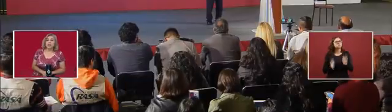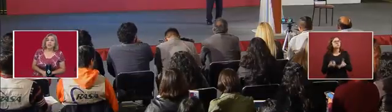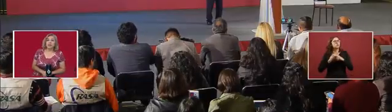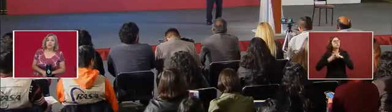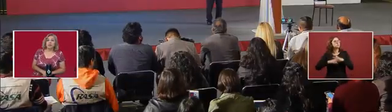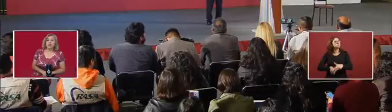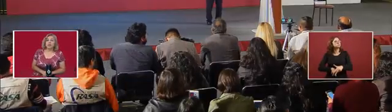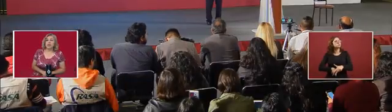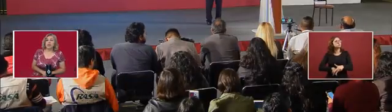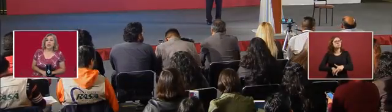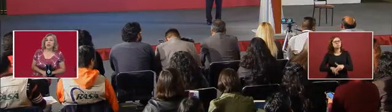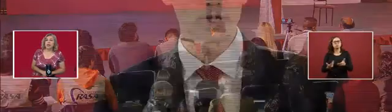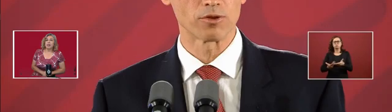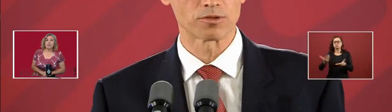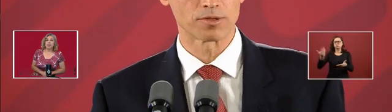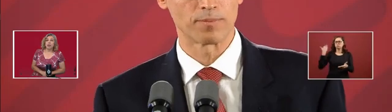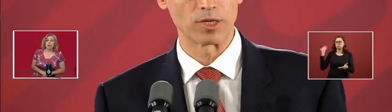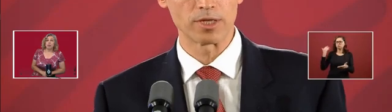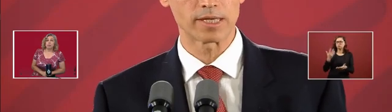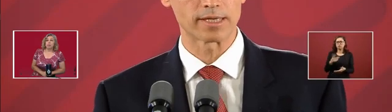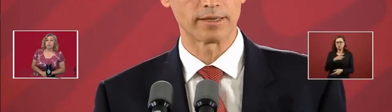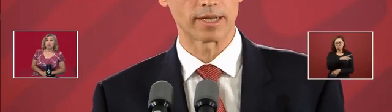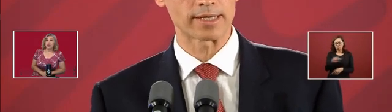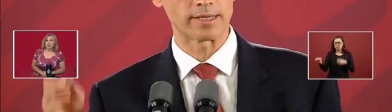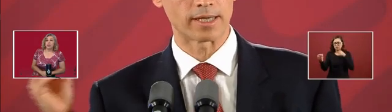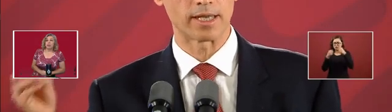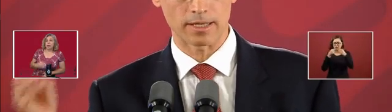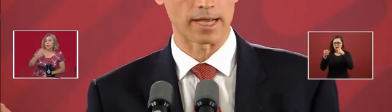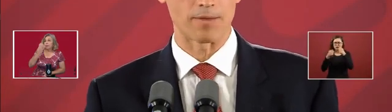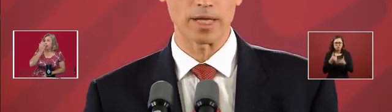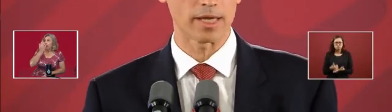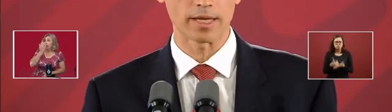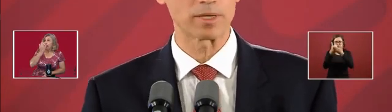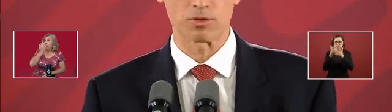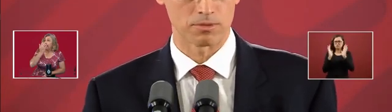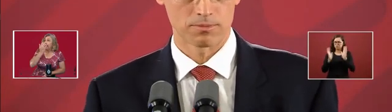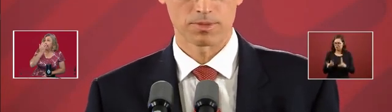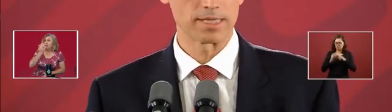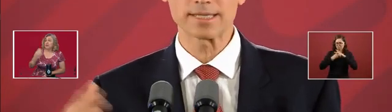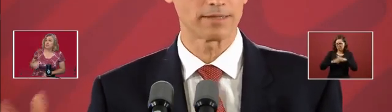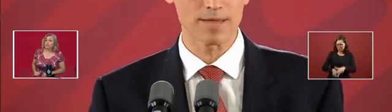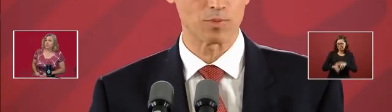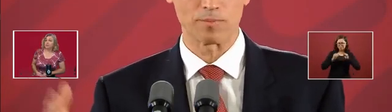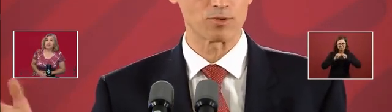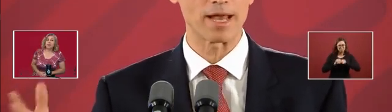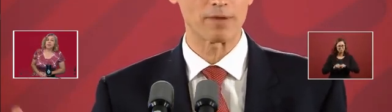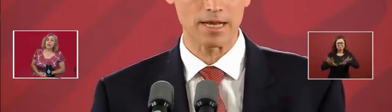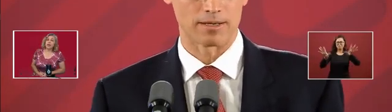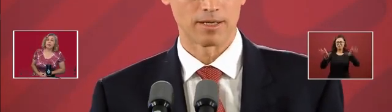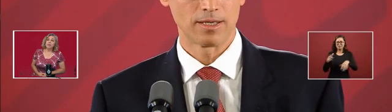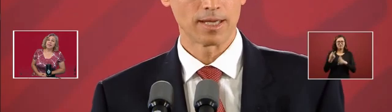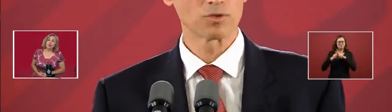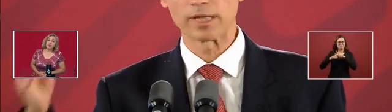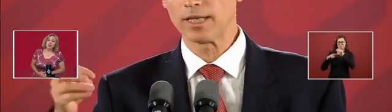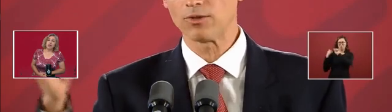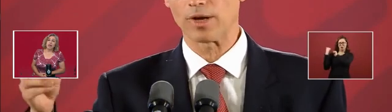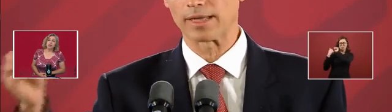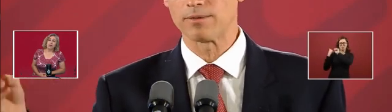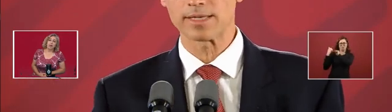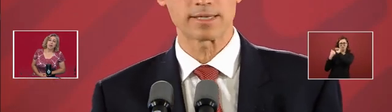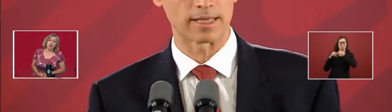días. Con respecto a la campaña de prevención, ¿qué se pretende? ¿Cuándo comenzaría? ¿Y por medio de qué mecanismos llegaría a la